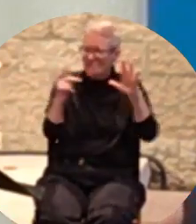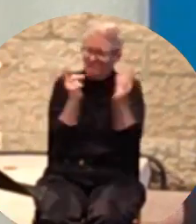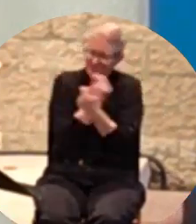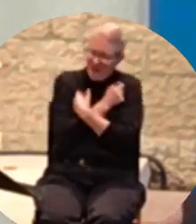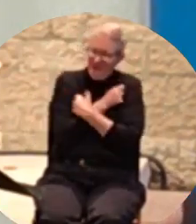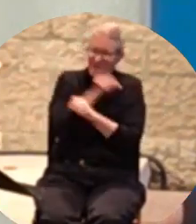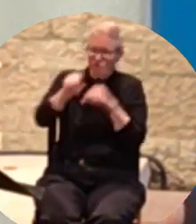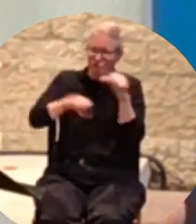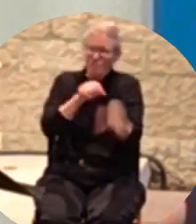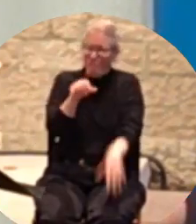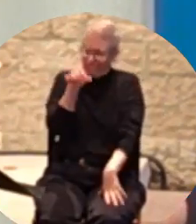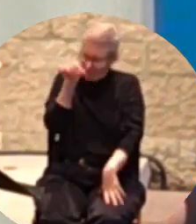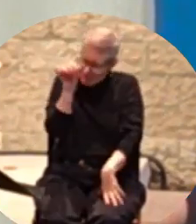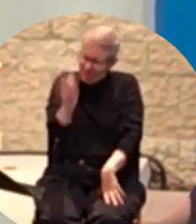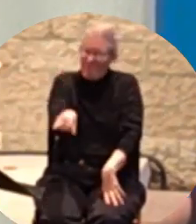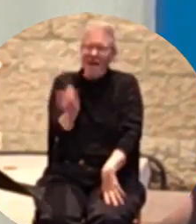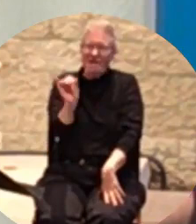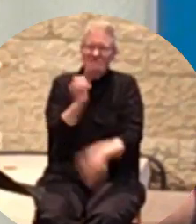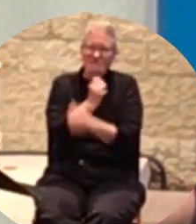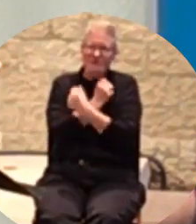love.